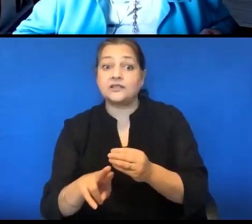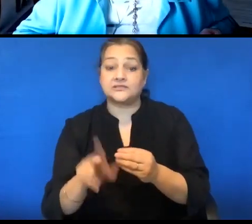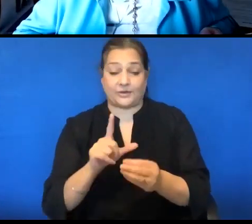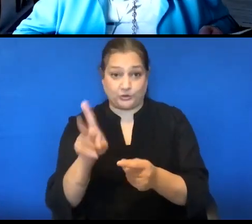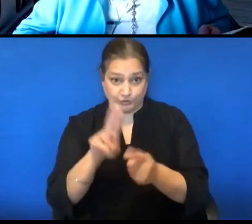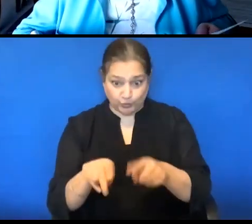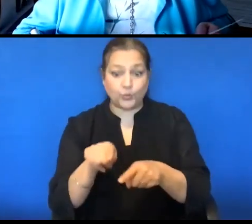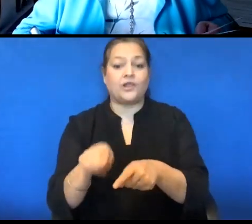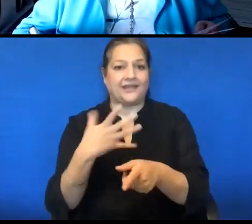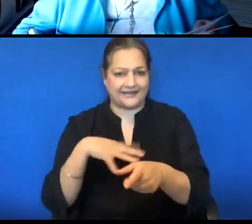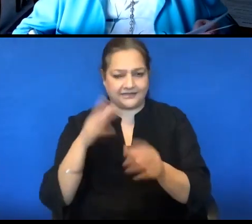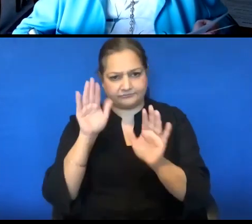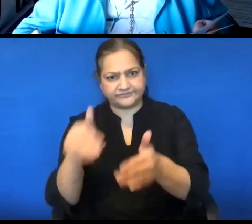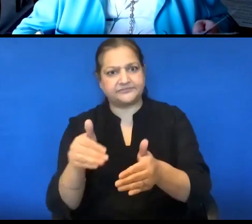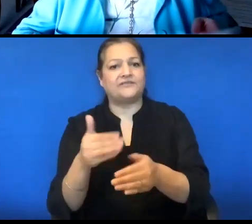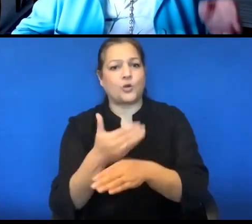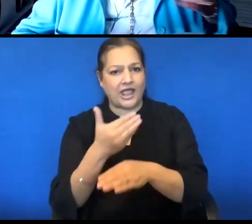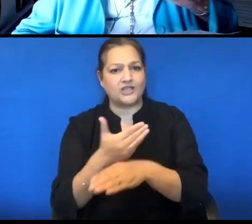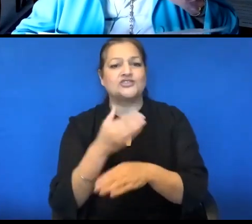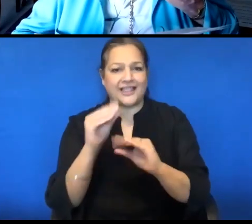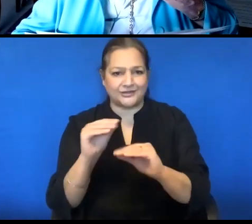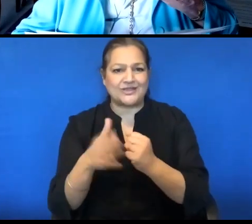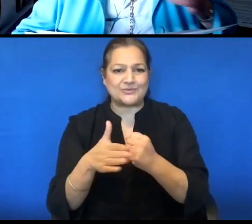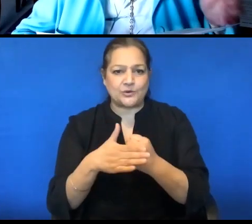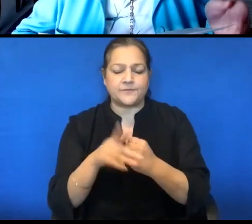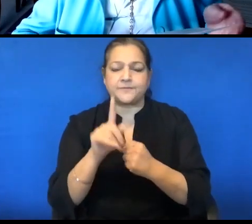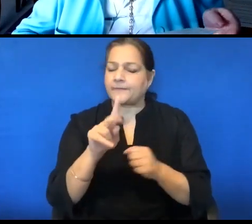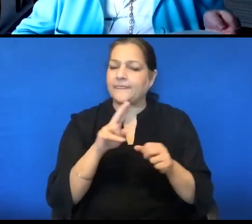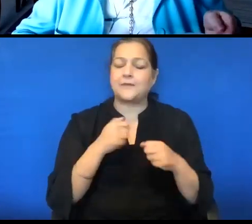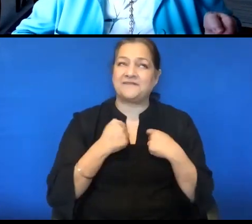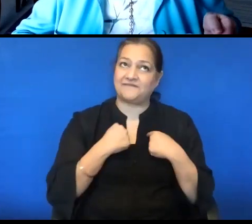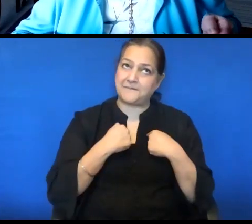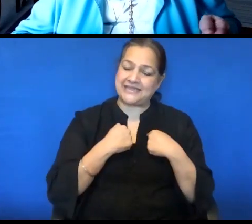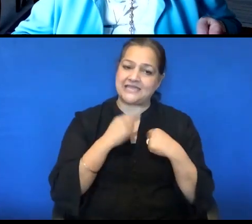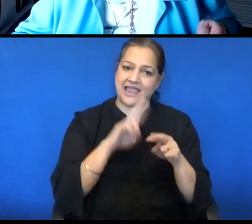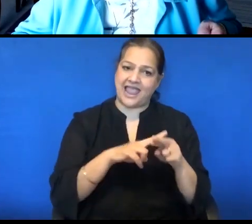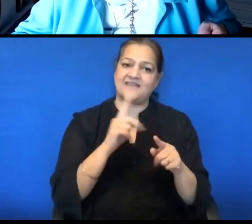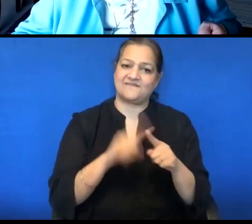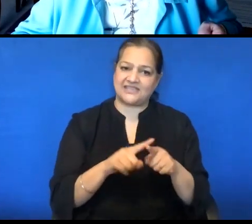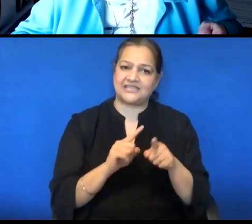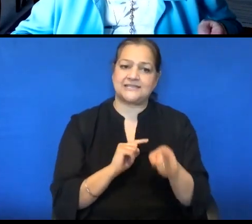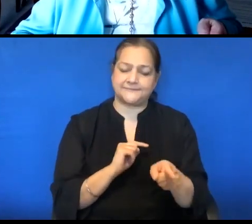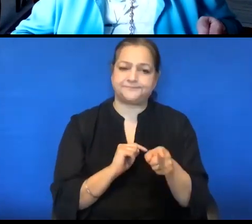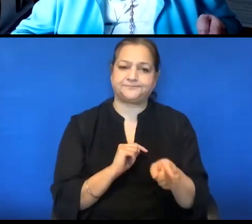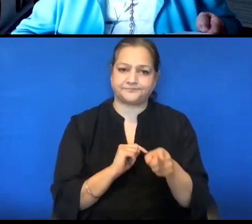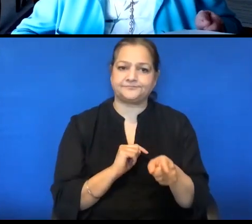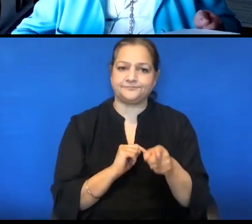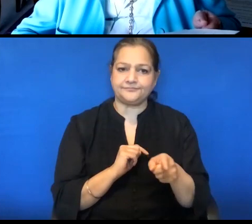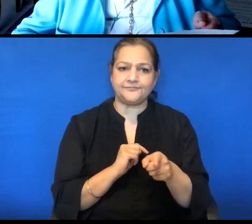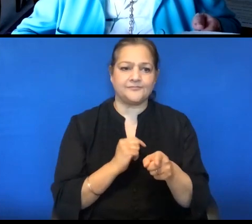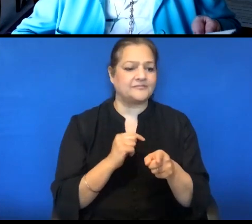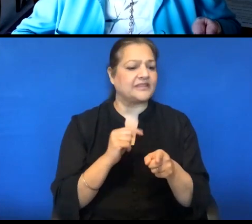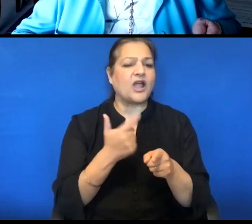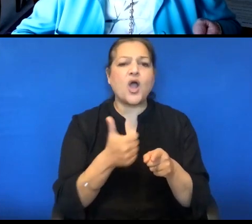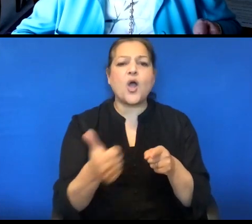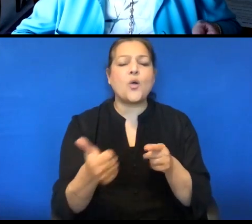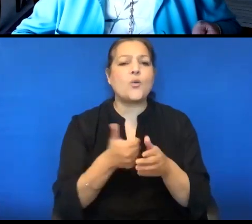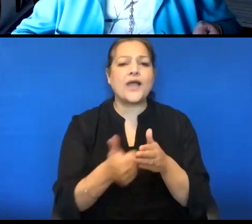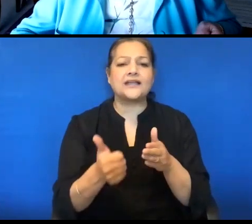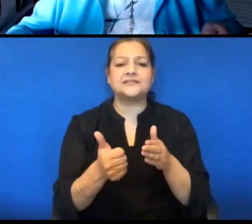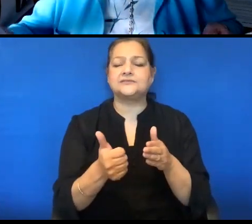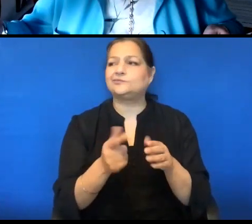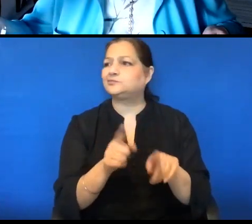vocational education. But I think the FE sector for me has always been the one that's been underplayed. I mean, take my own